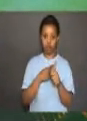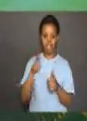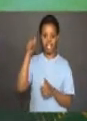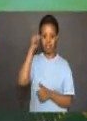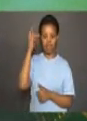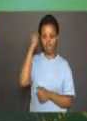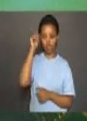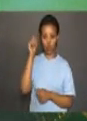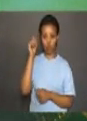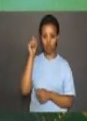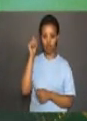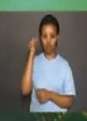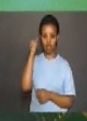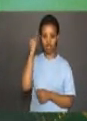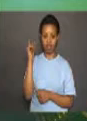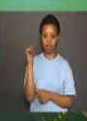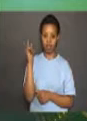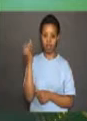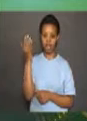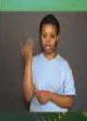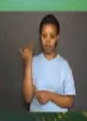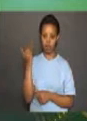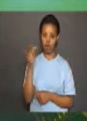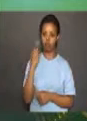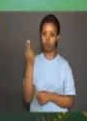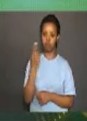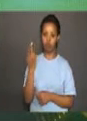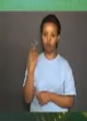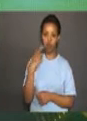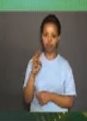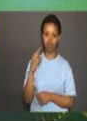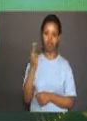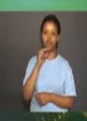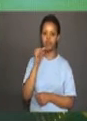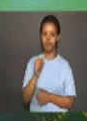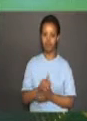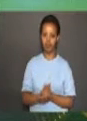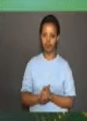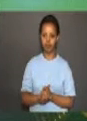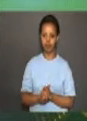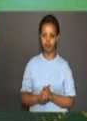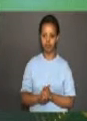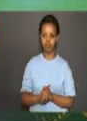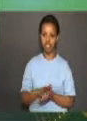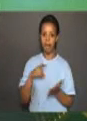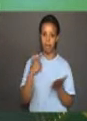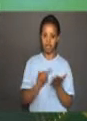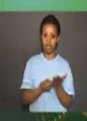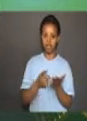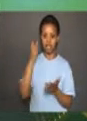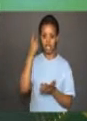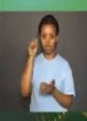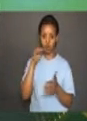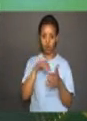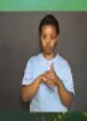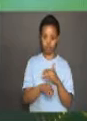of Lamarckian theory is use and disuse. In this